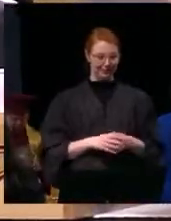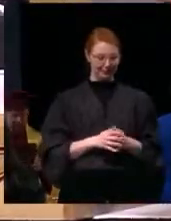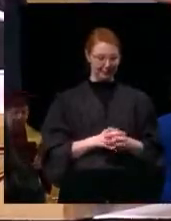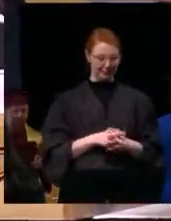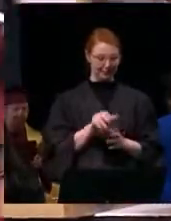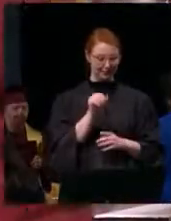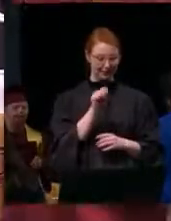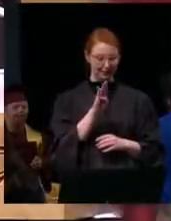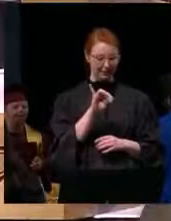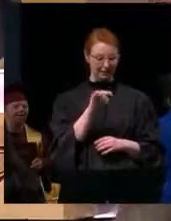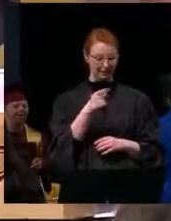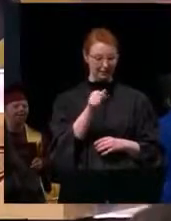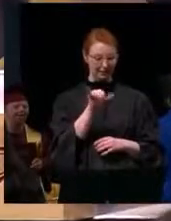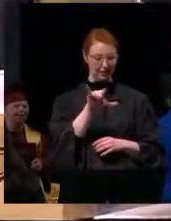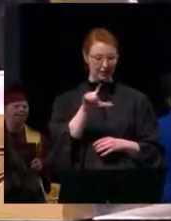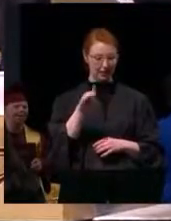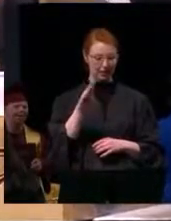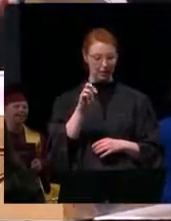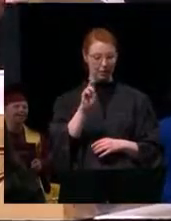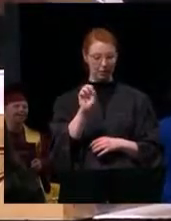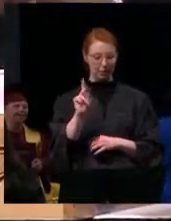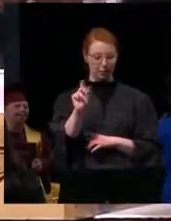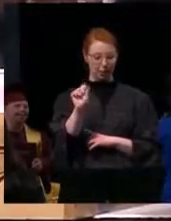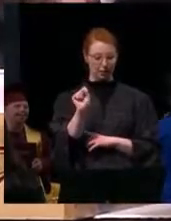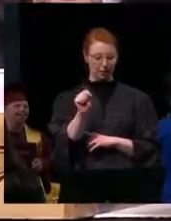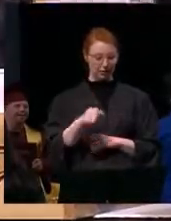Abigail Brooks.